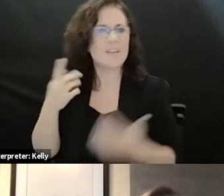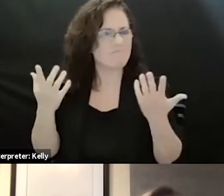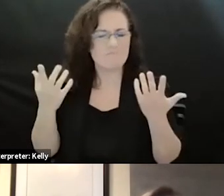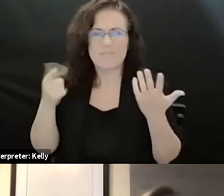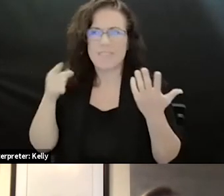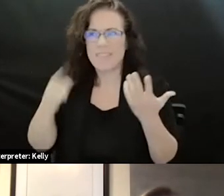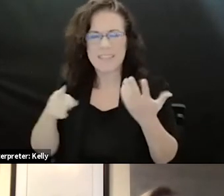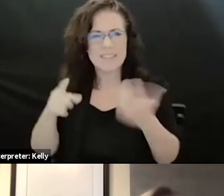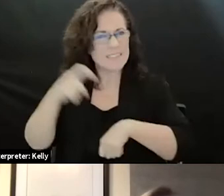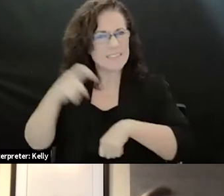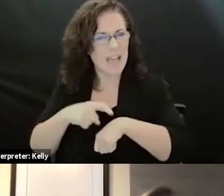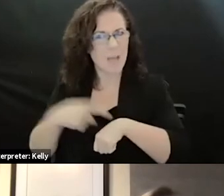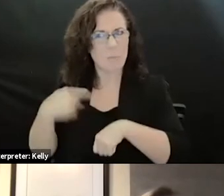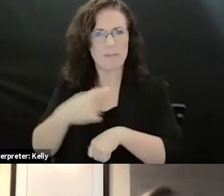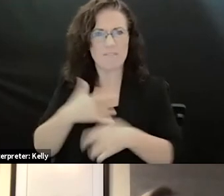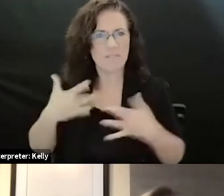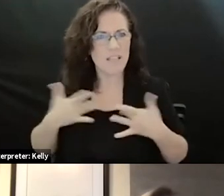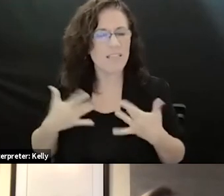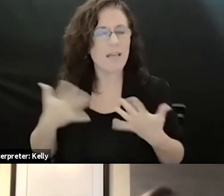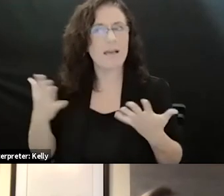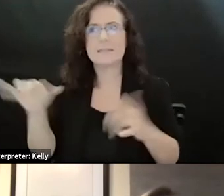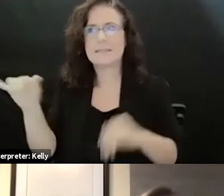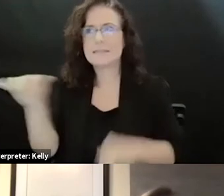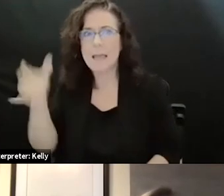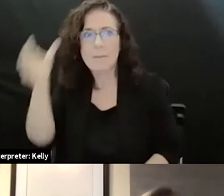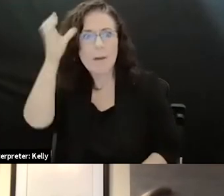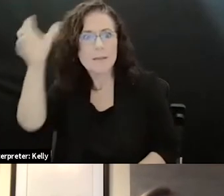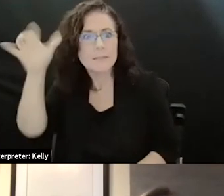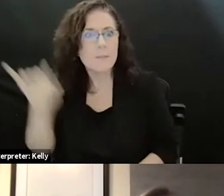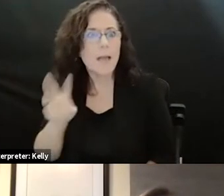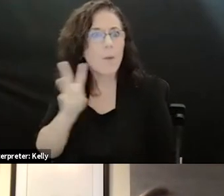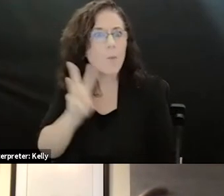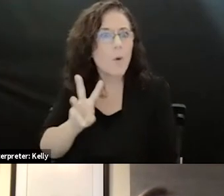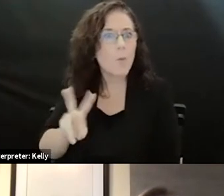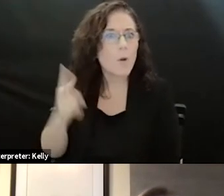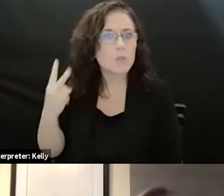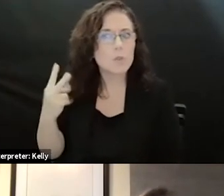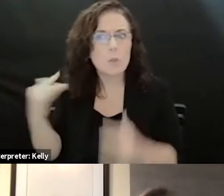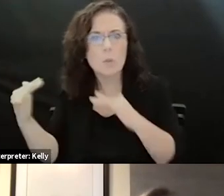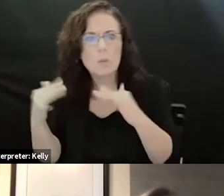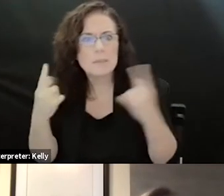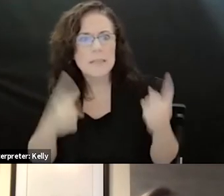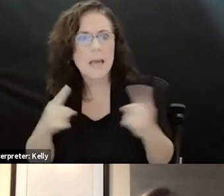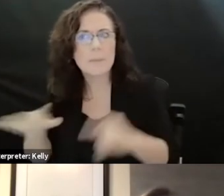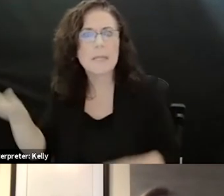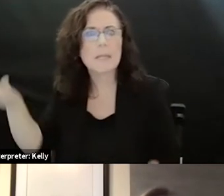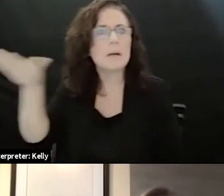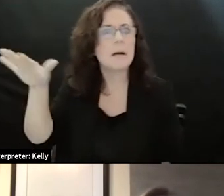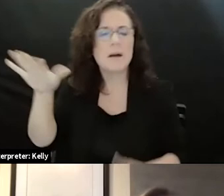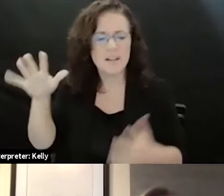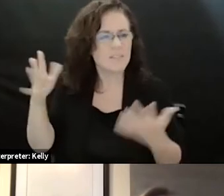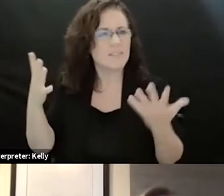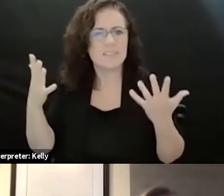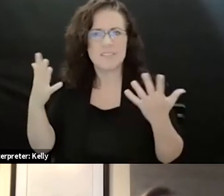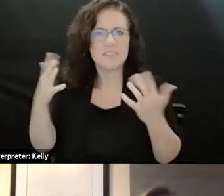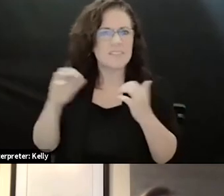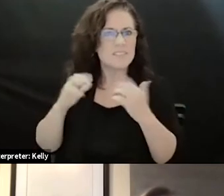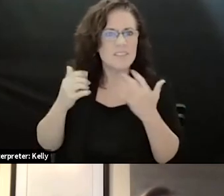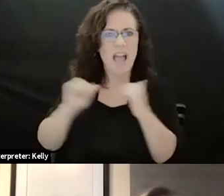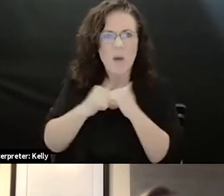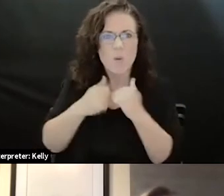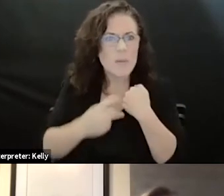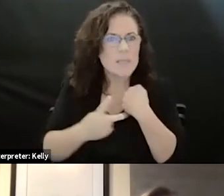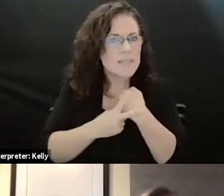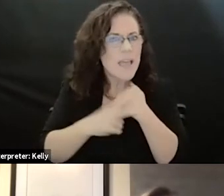to lift each other up and focus on positive as much as we possibly can while dealing with the realities and so um